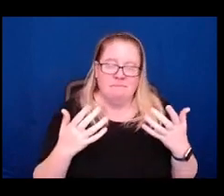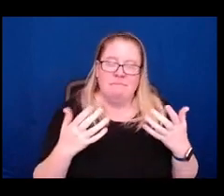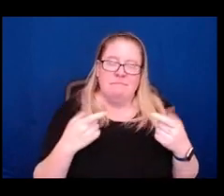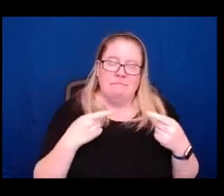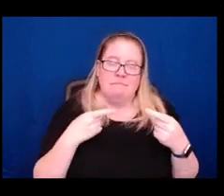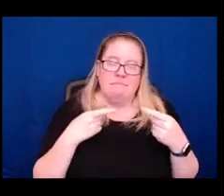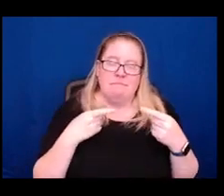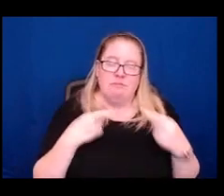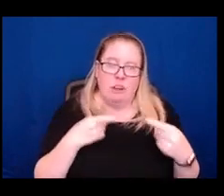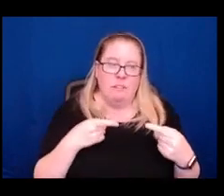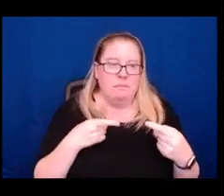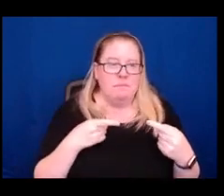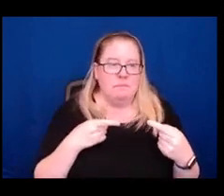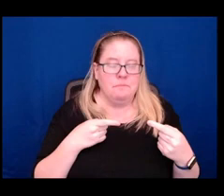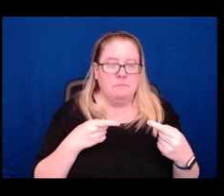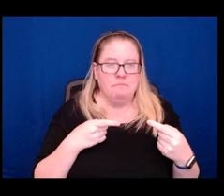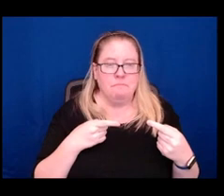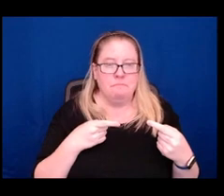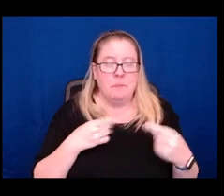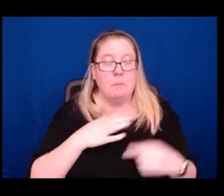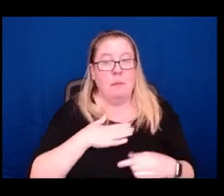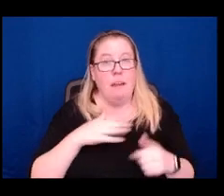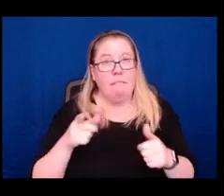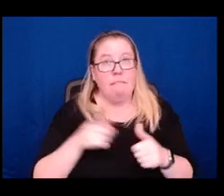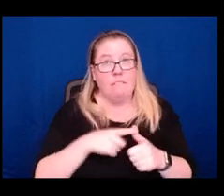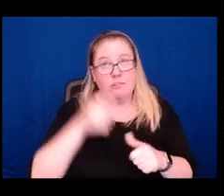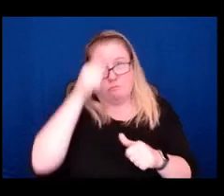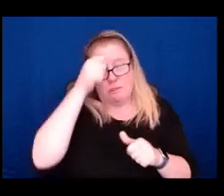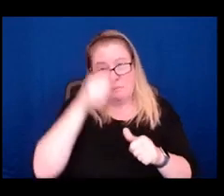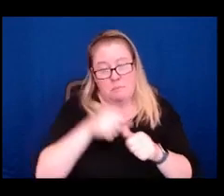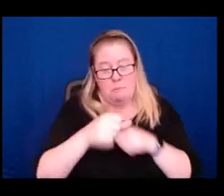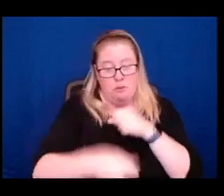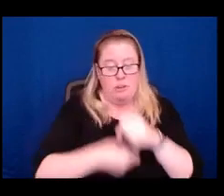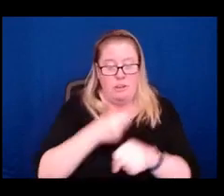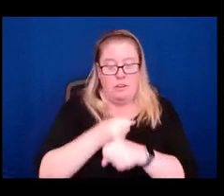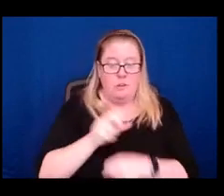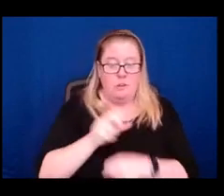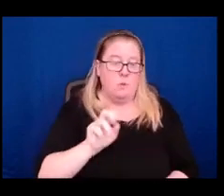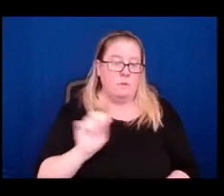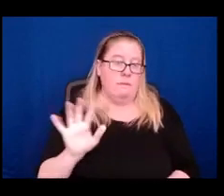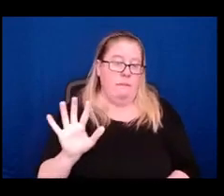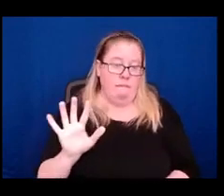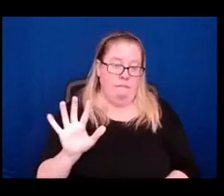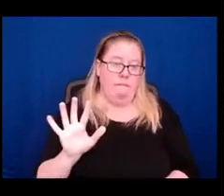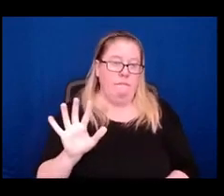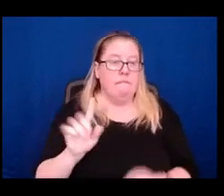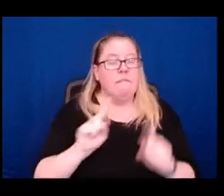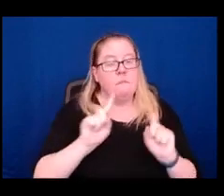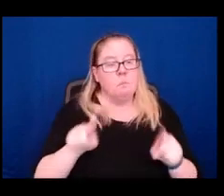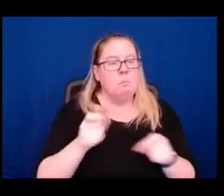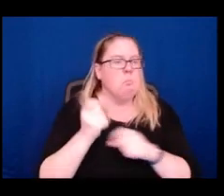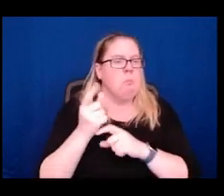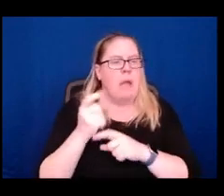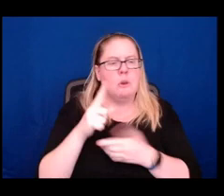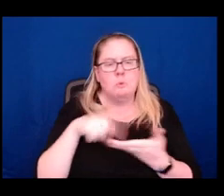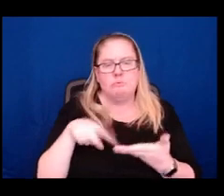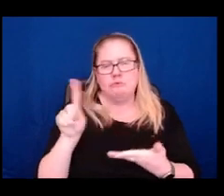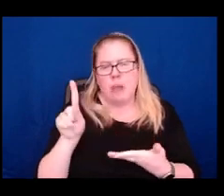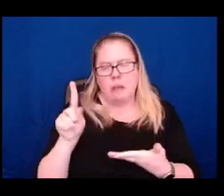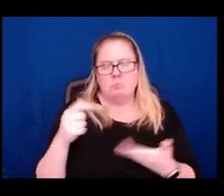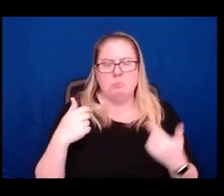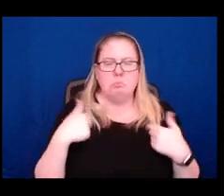it's a bit of a struggle. I would say my first memory is probably 2005 when I went in for an